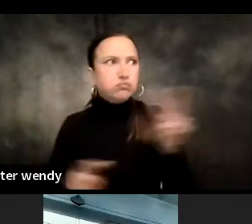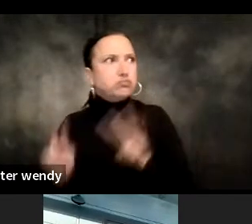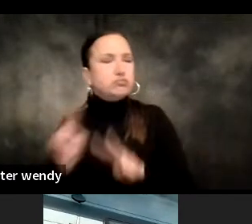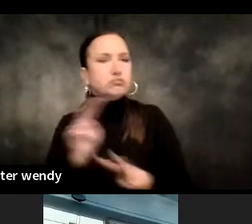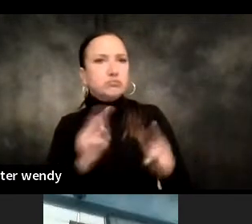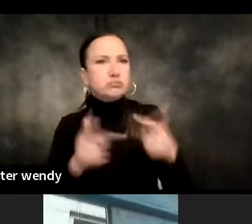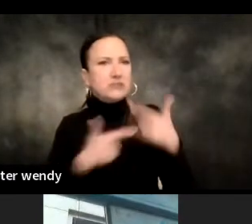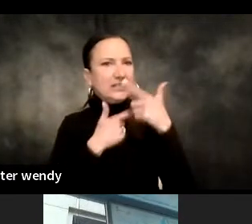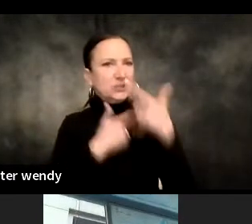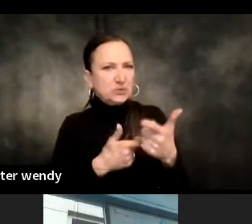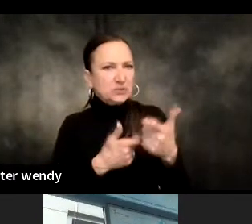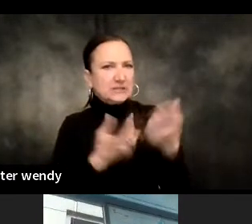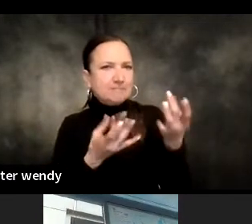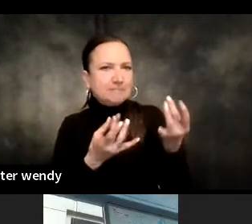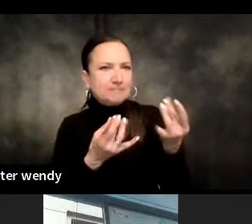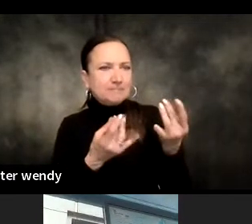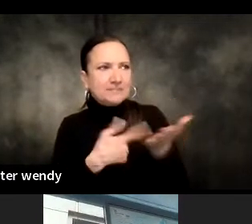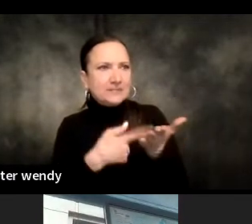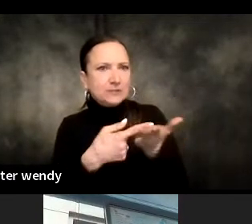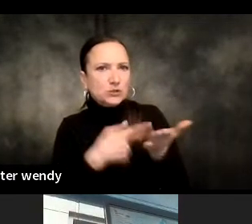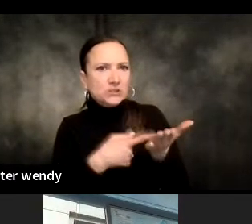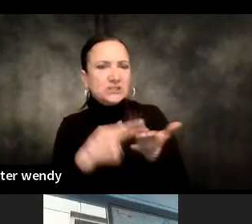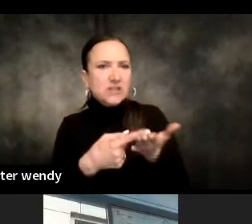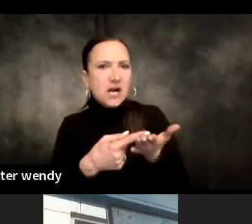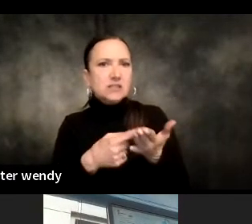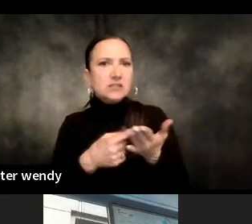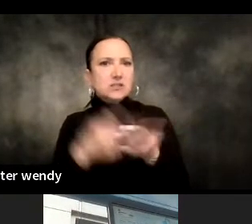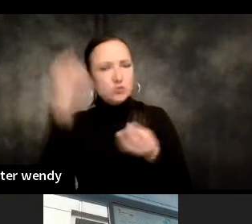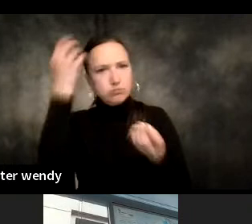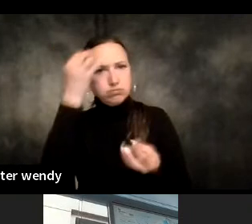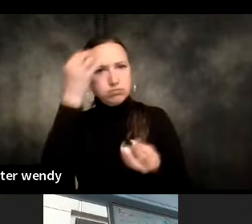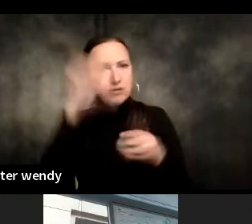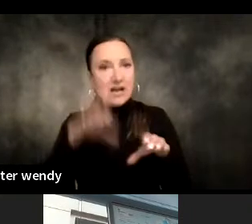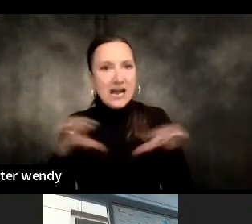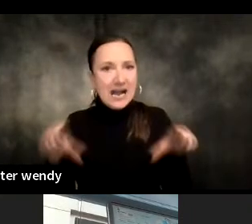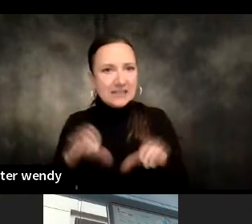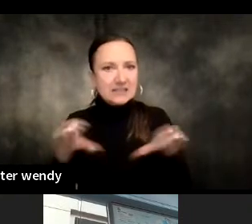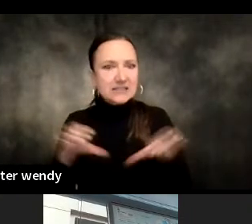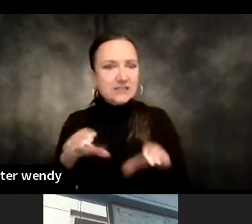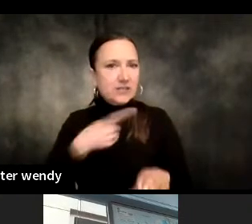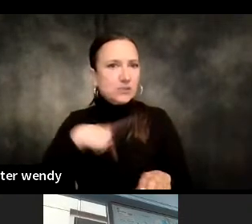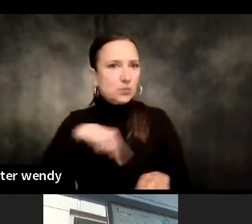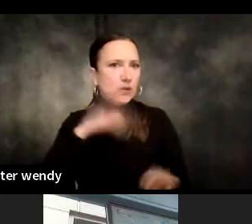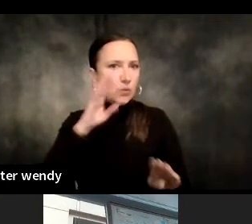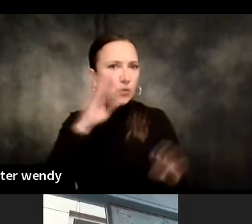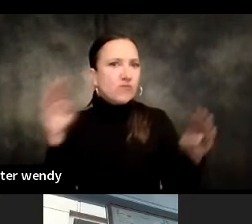in addressing and put together some activities that we're going to be focused on